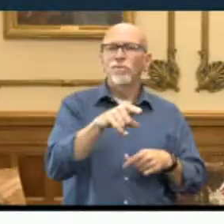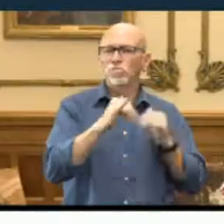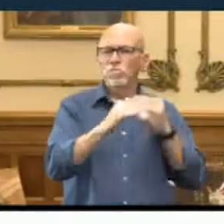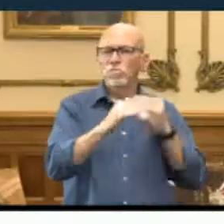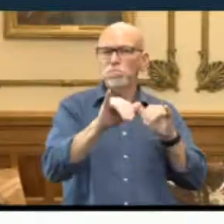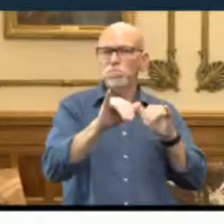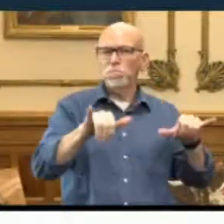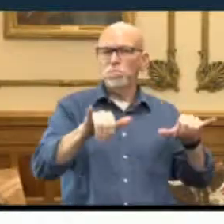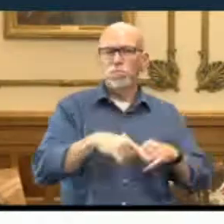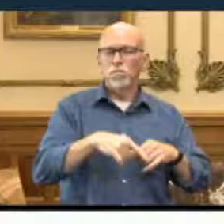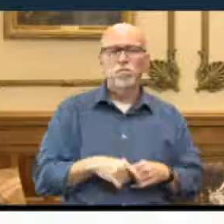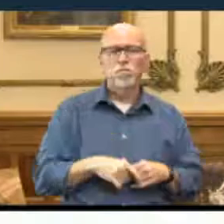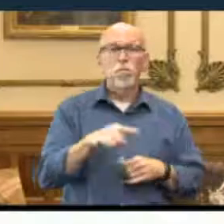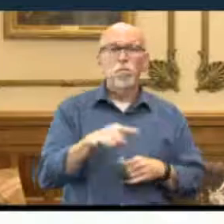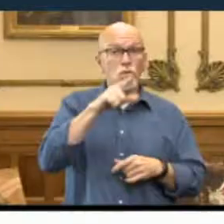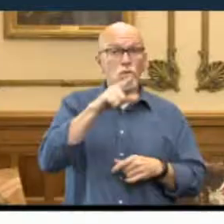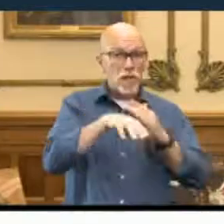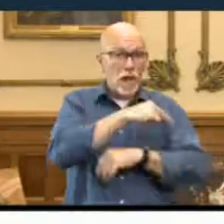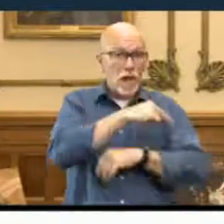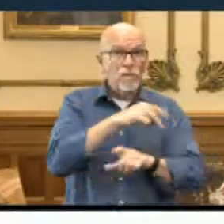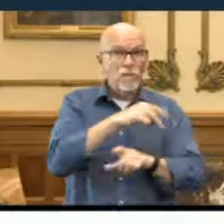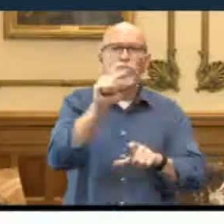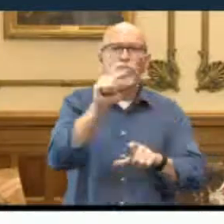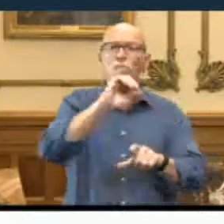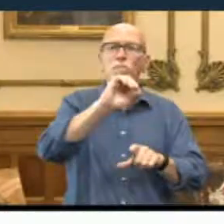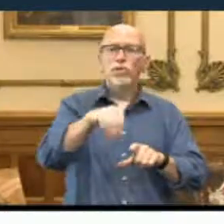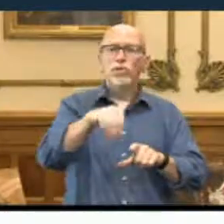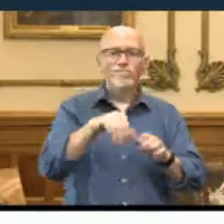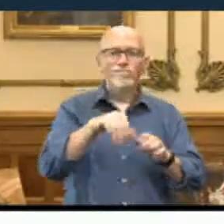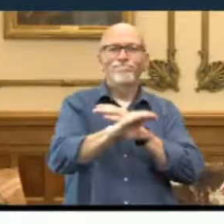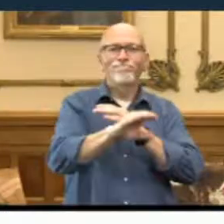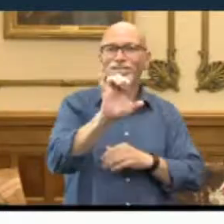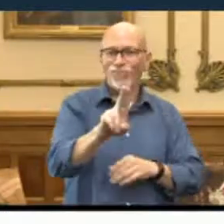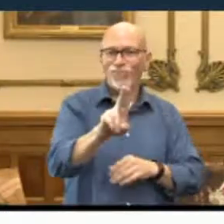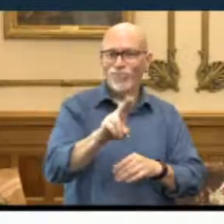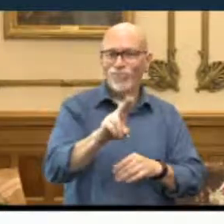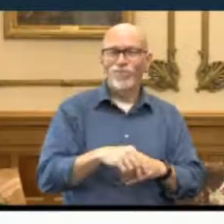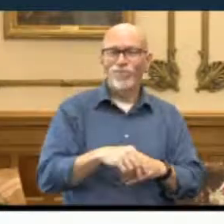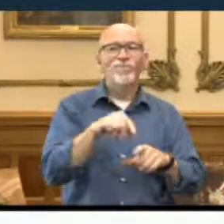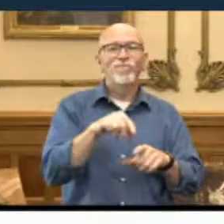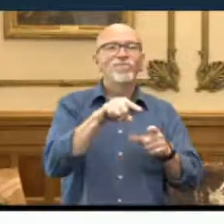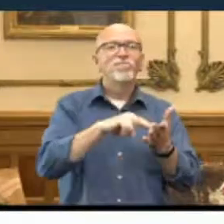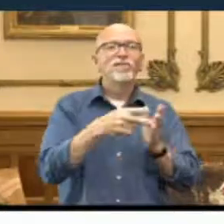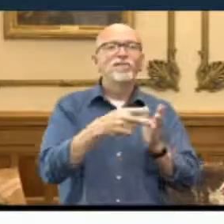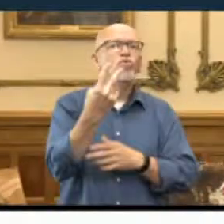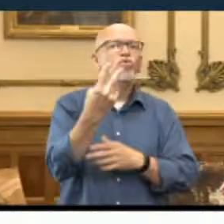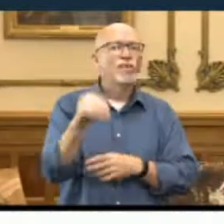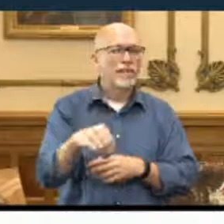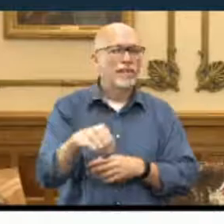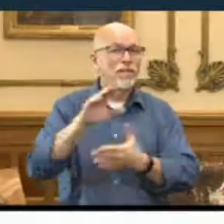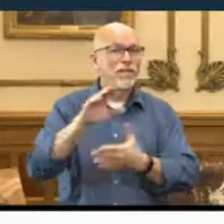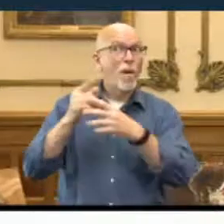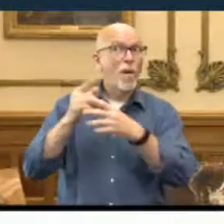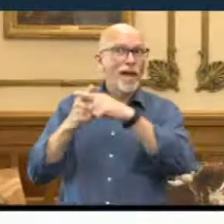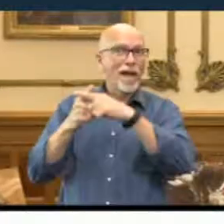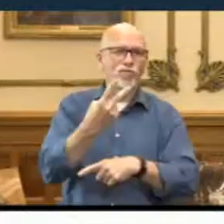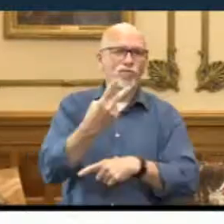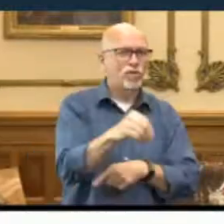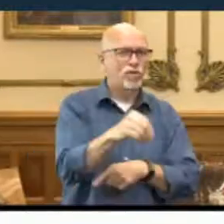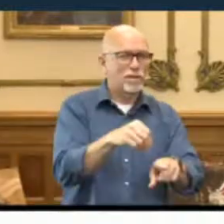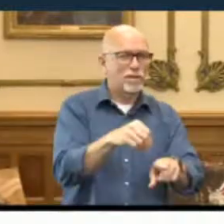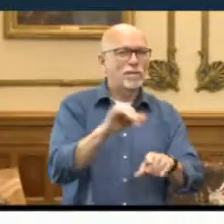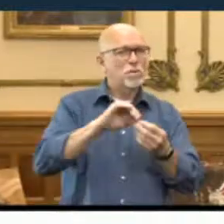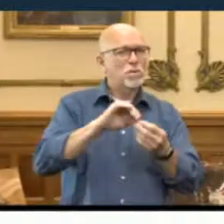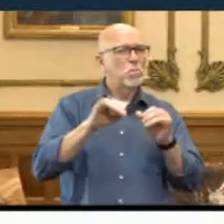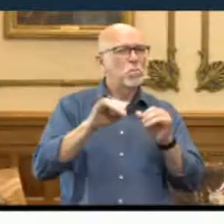steady. Of those who were hospitalized, 20% were admitted to the ICU. That represents 2% of all positive patients. Those numbers